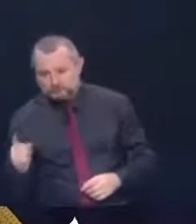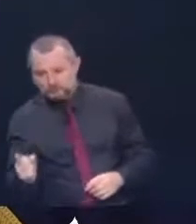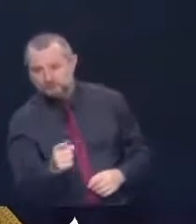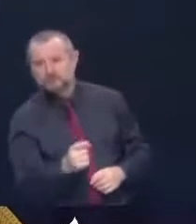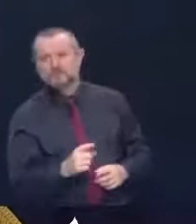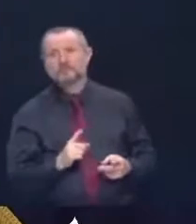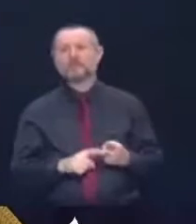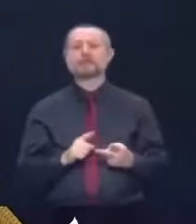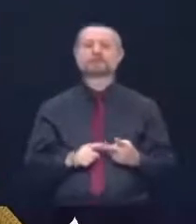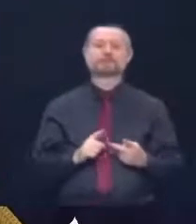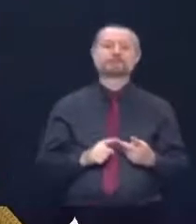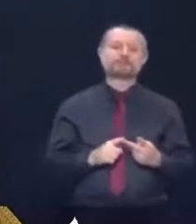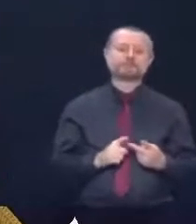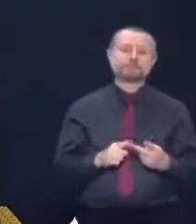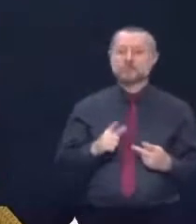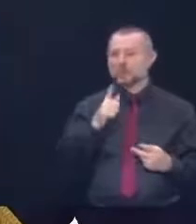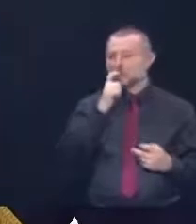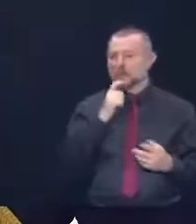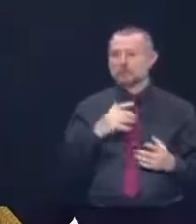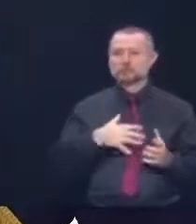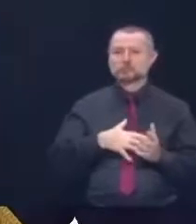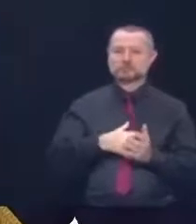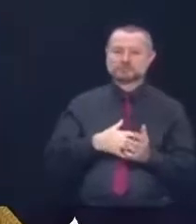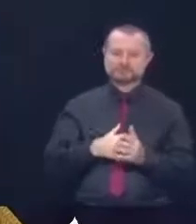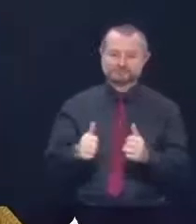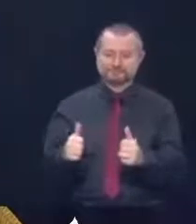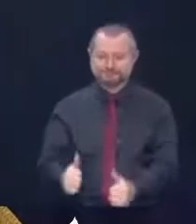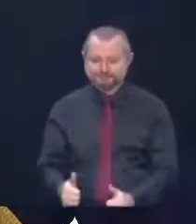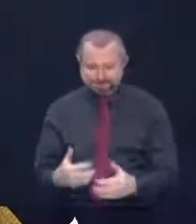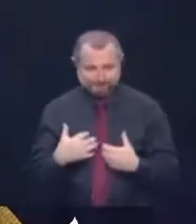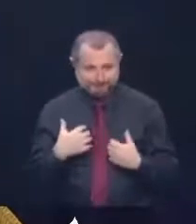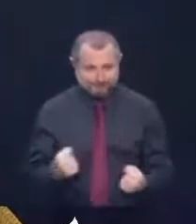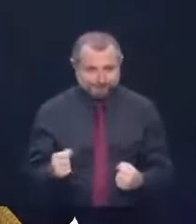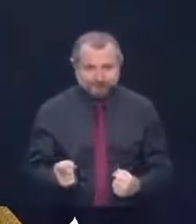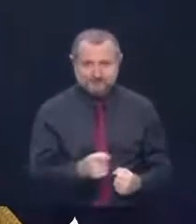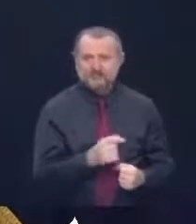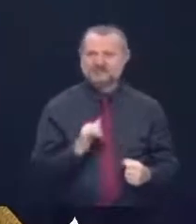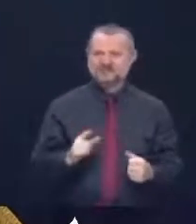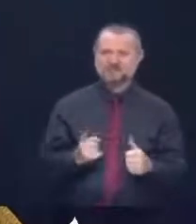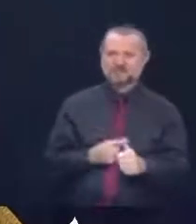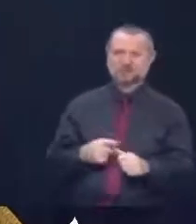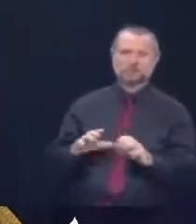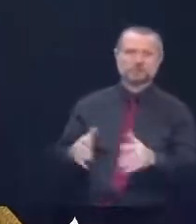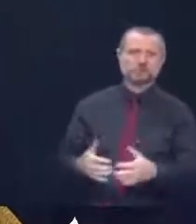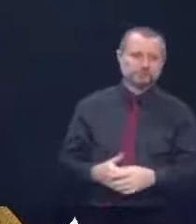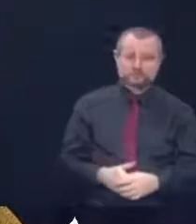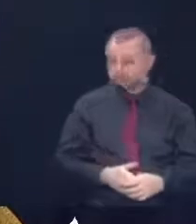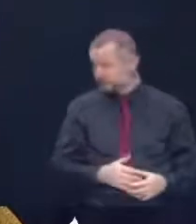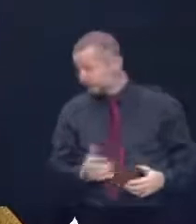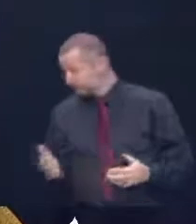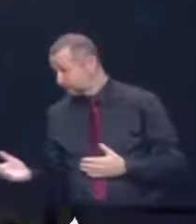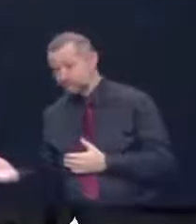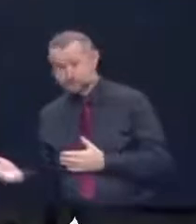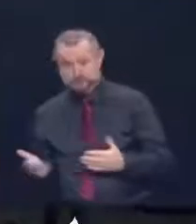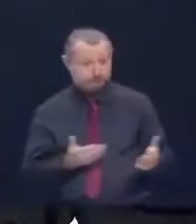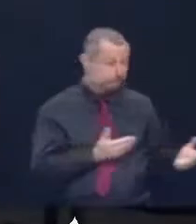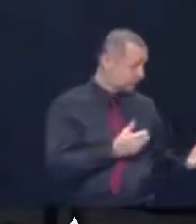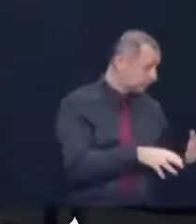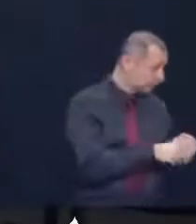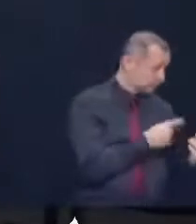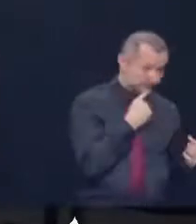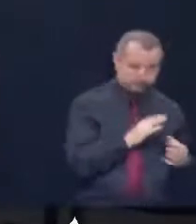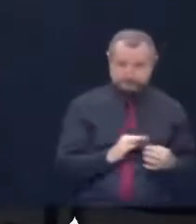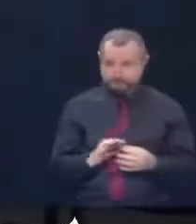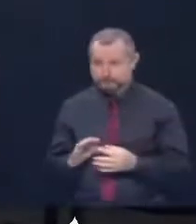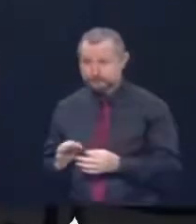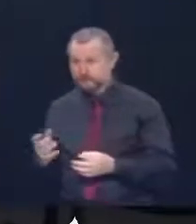people who are immune compromised, and that's going to be the first tranche. Rob, do you have anything newer